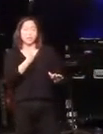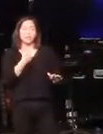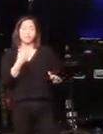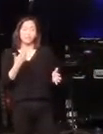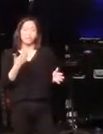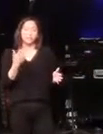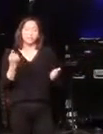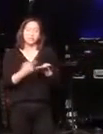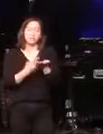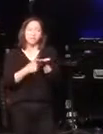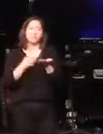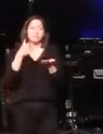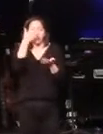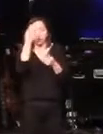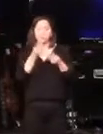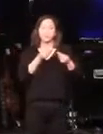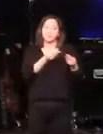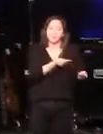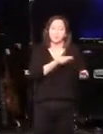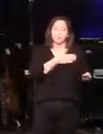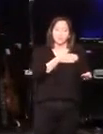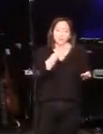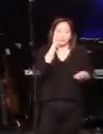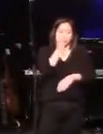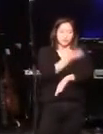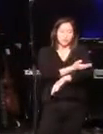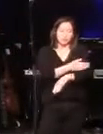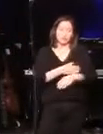many times walked in the house, said, did you feed them? Nope.